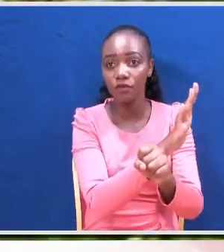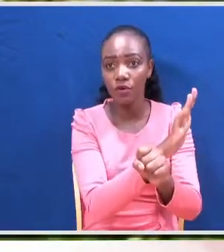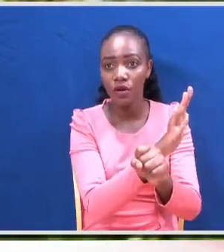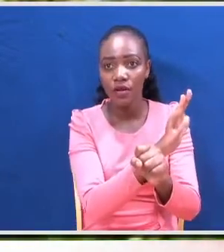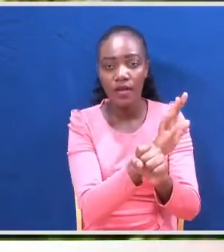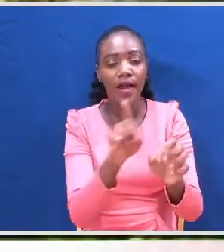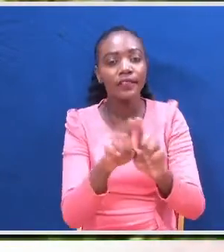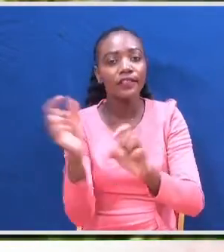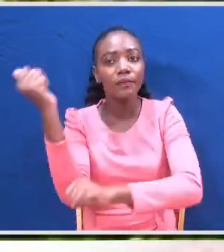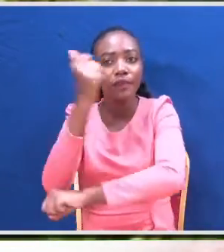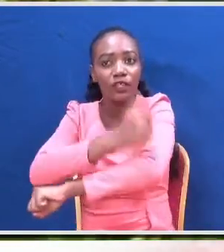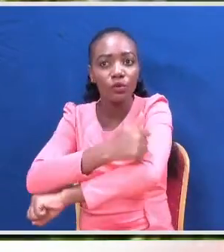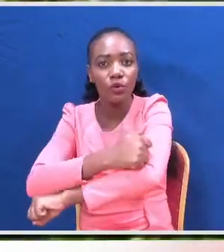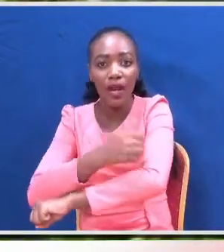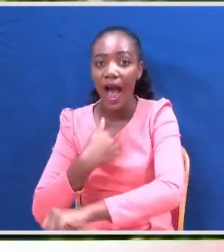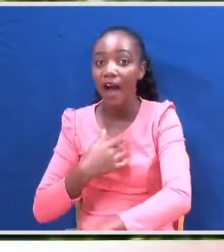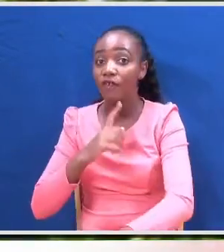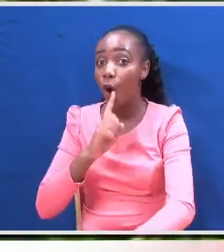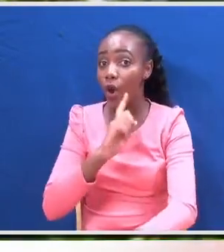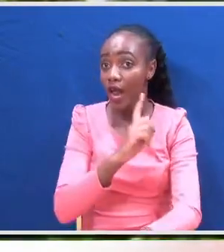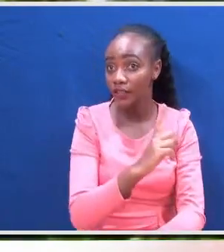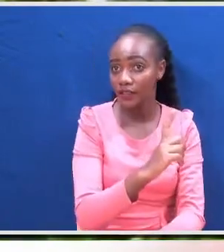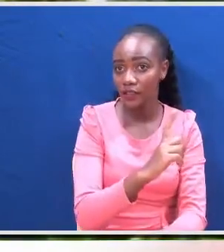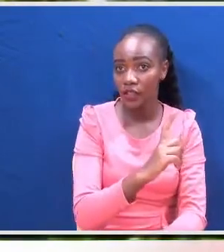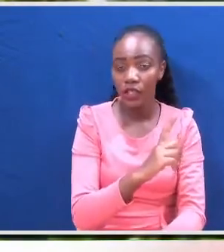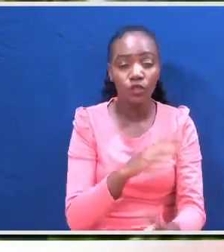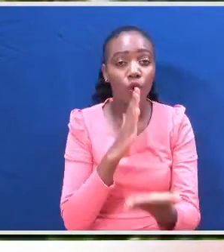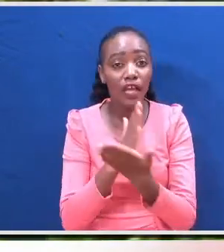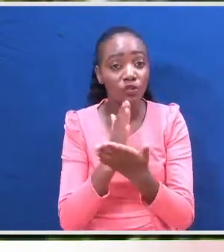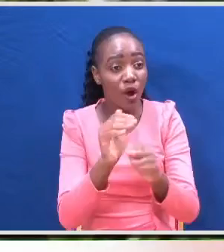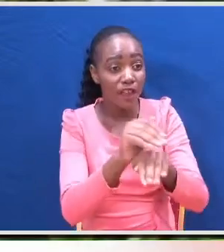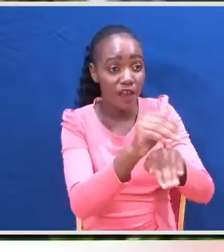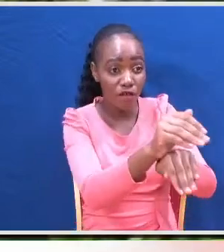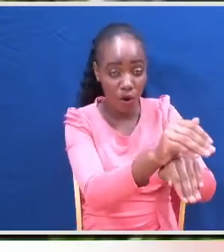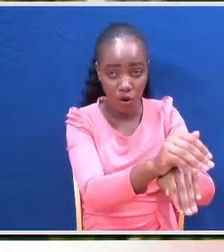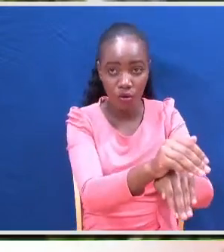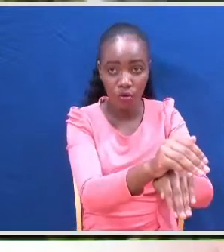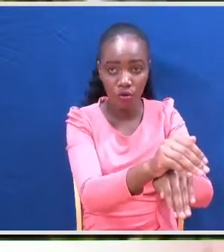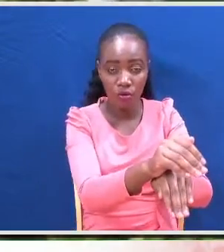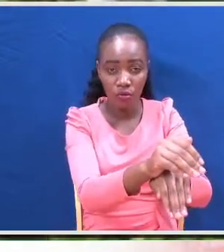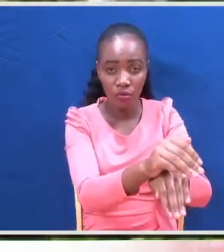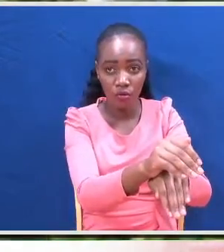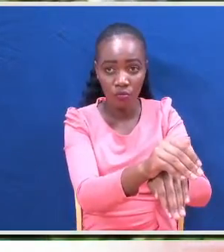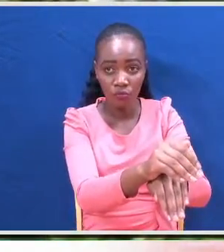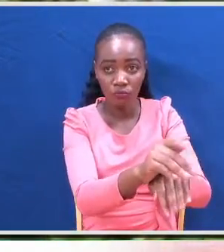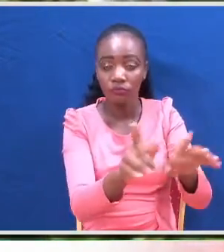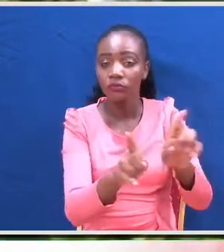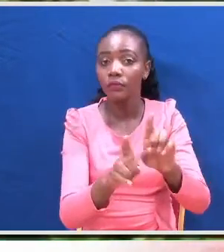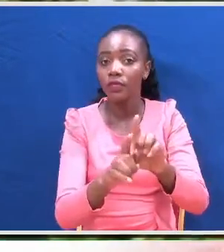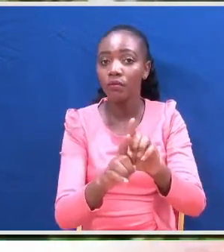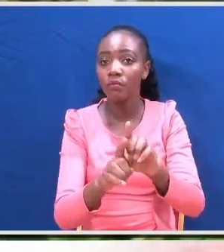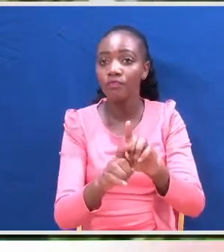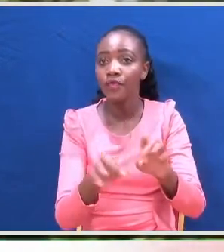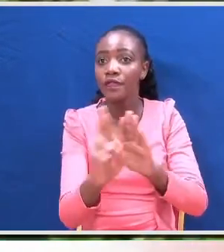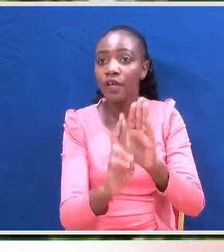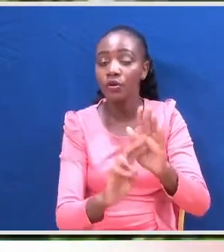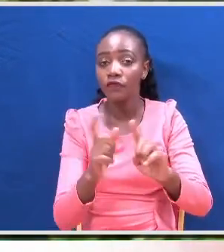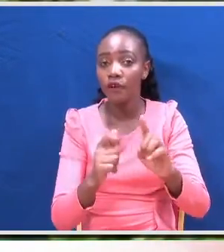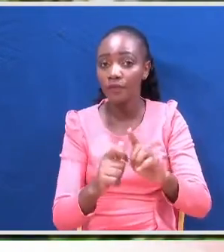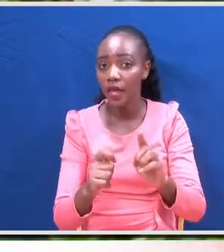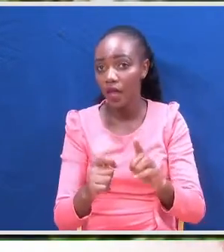school has been given orders to comply with the directive by the public health